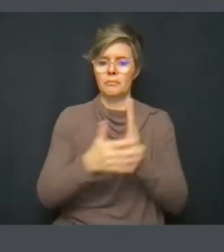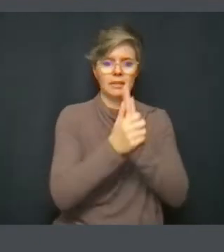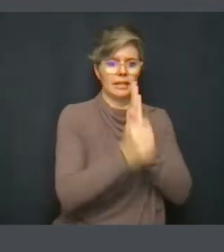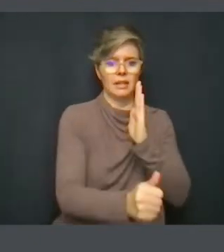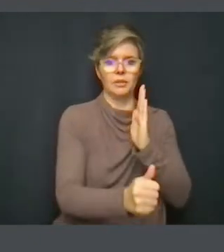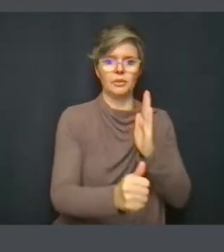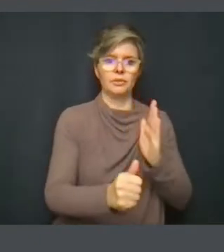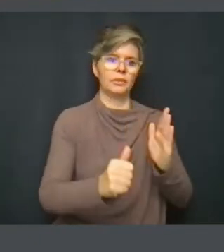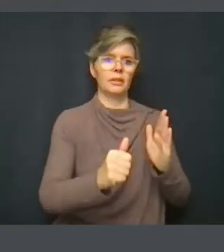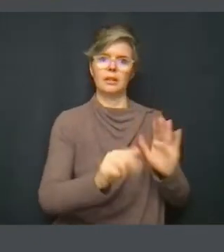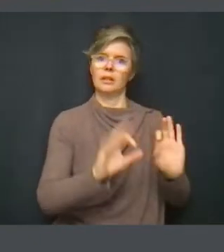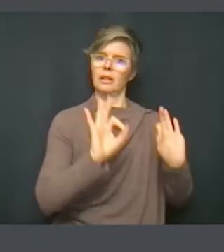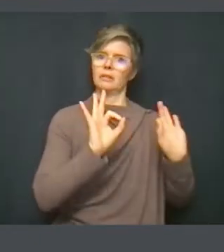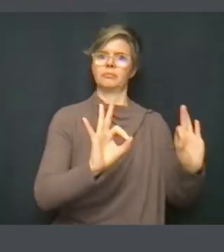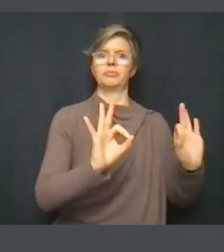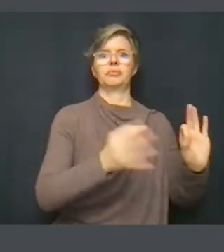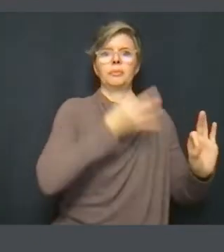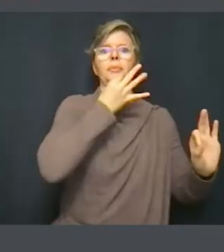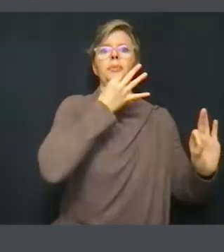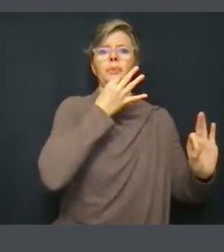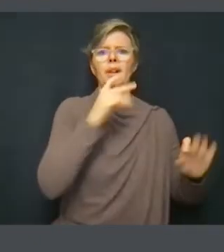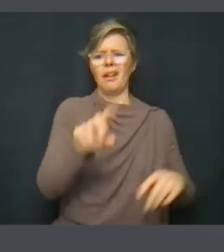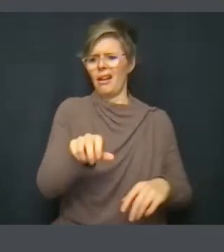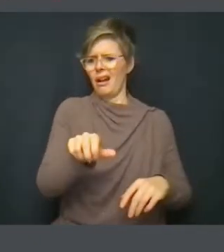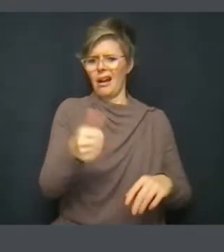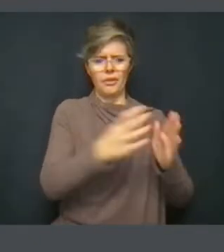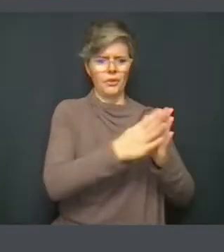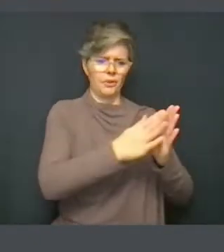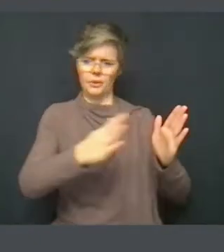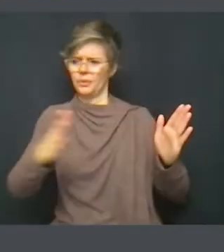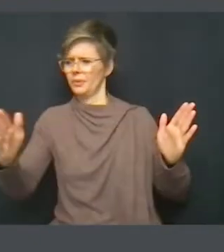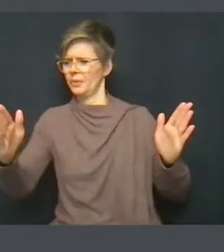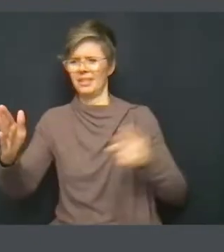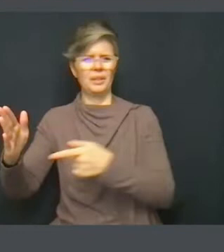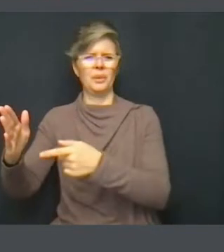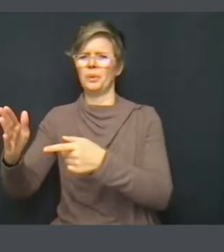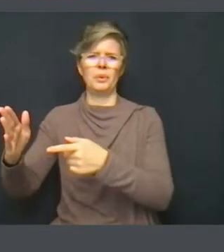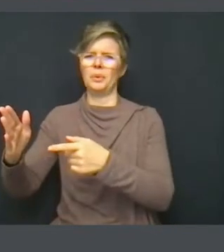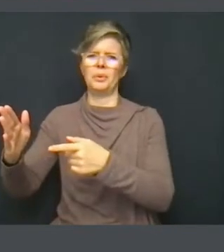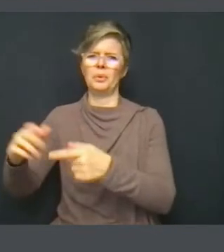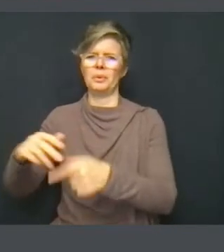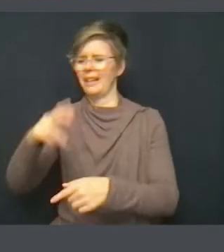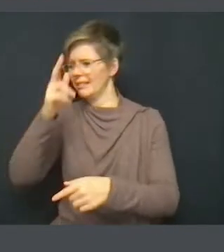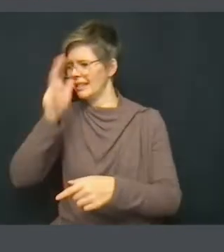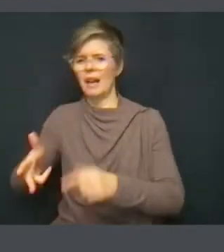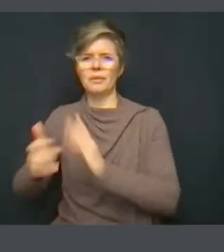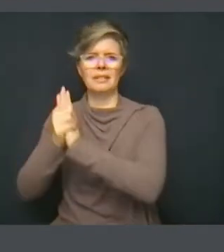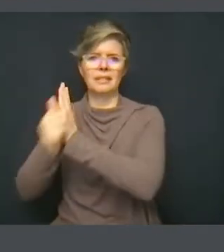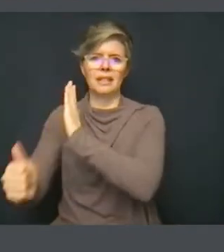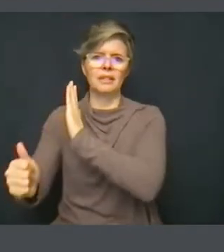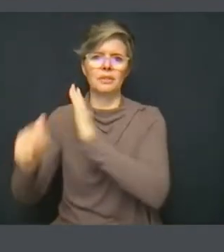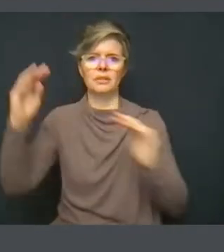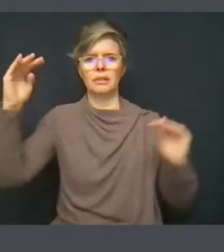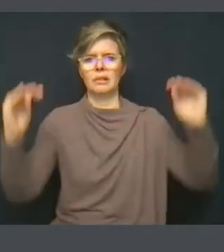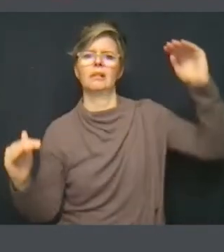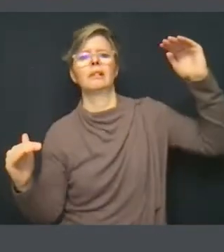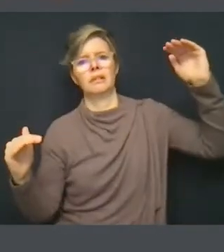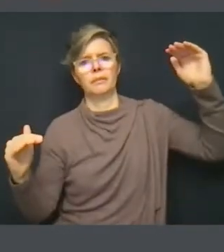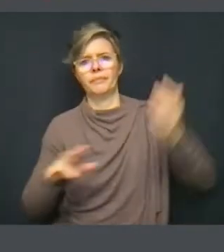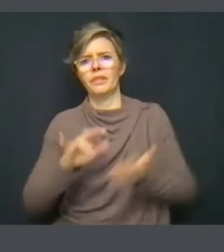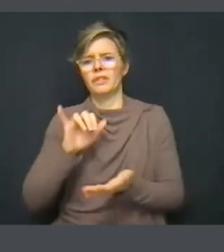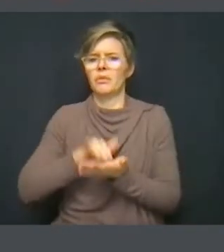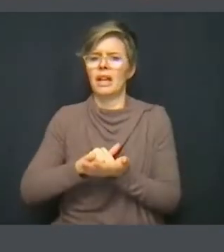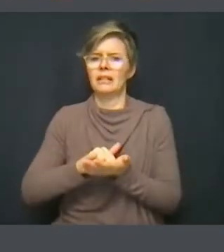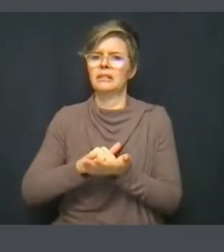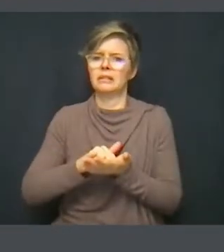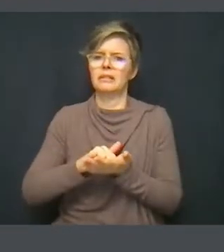very limited proficiency in the other language, when you have kids with that really unbalanced profile, those are especially the kids that we want to test bilingually.